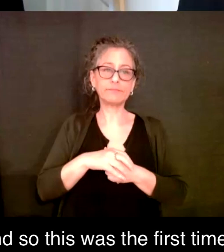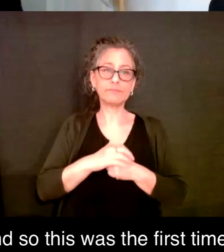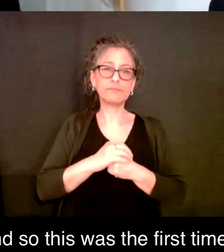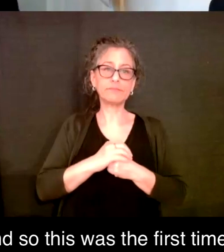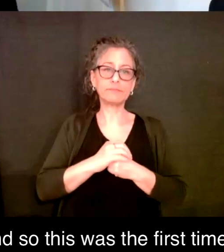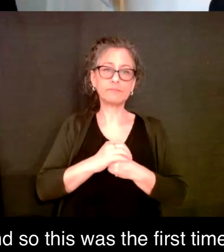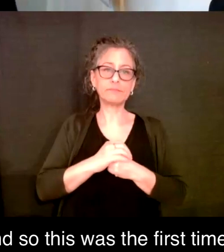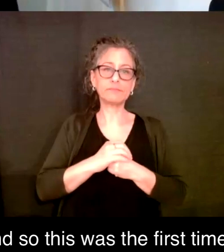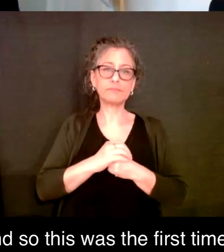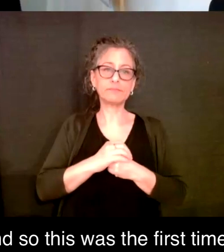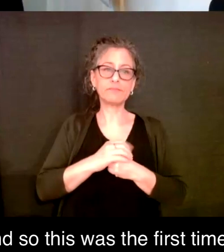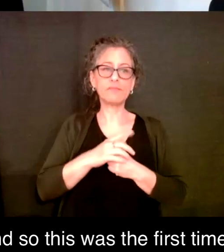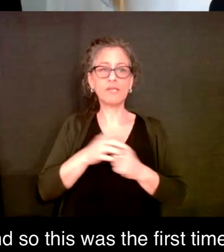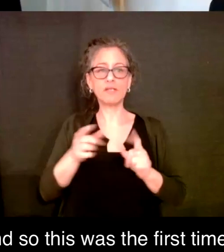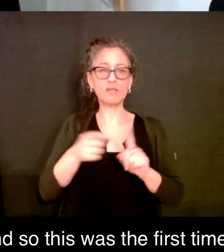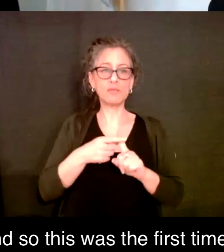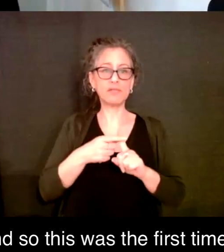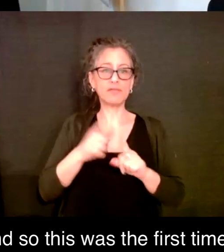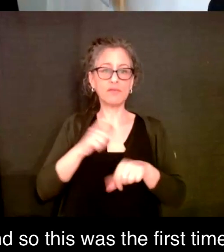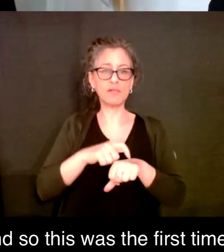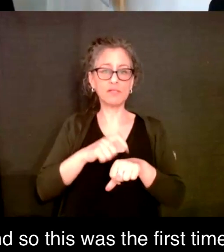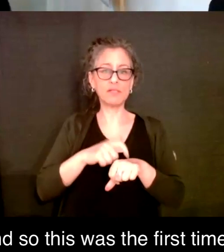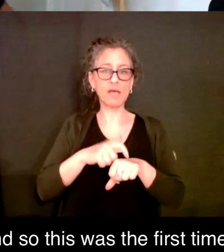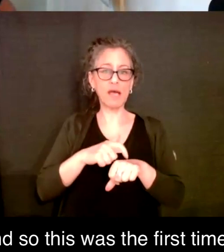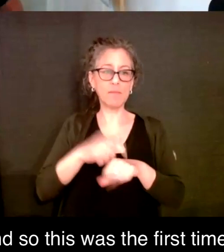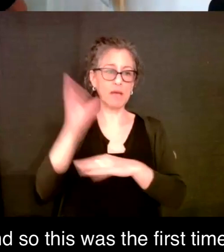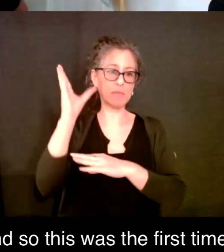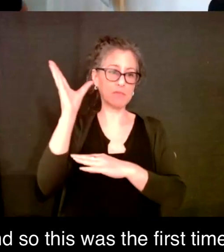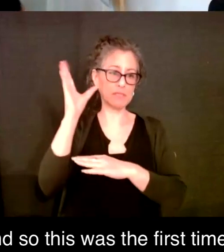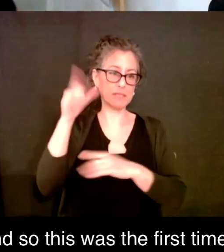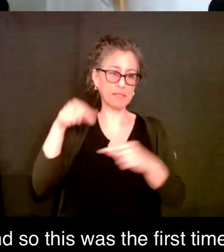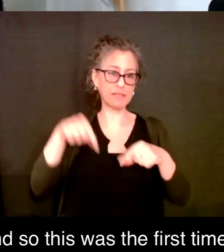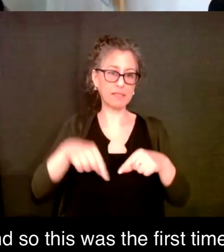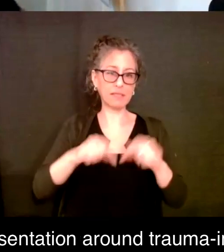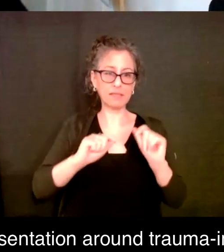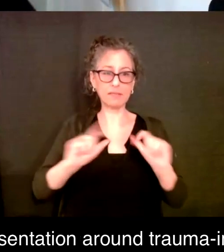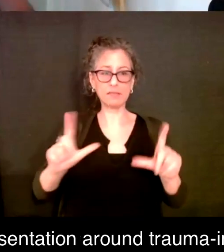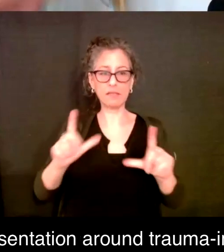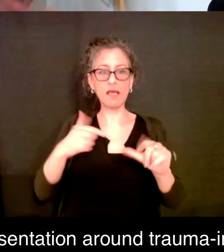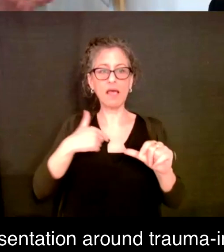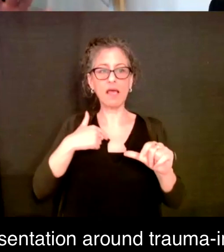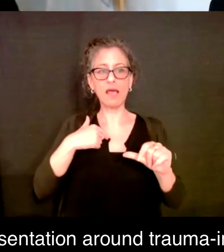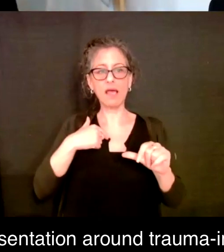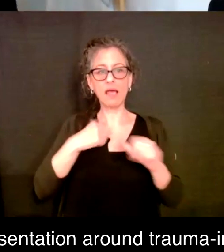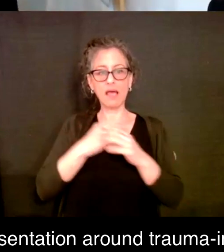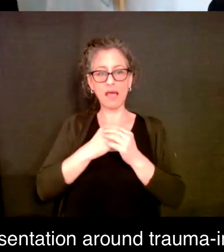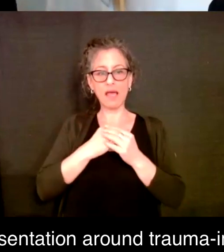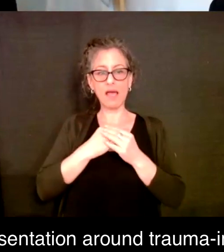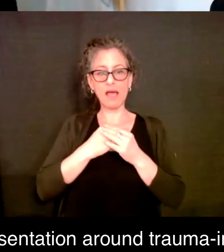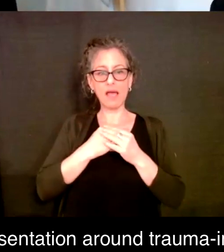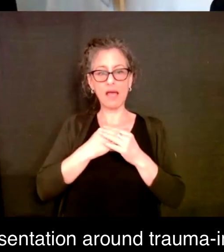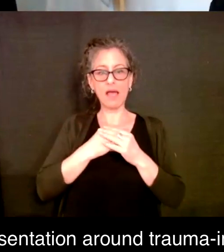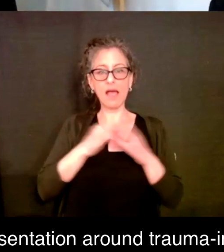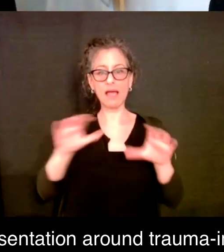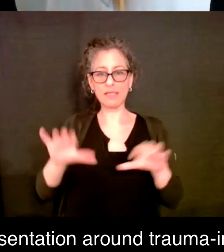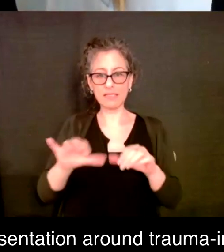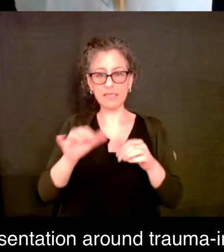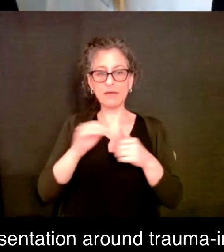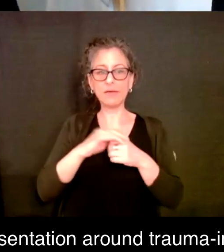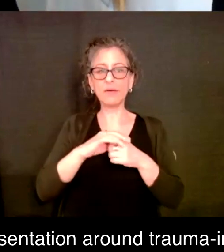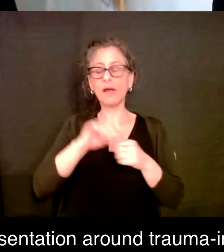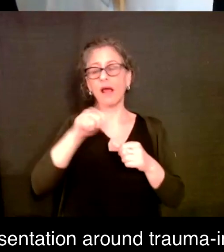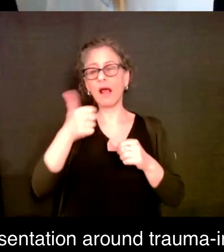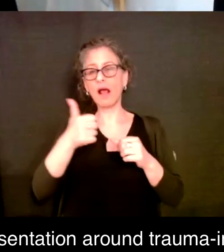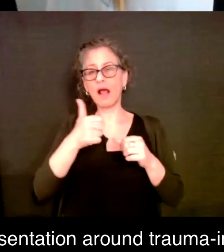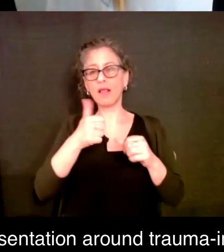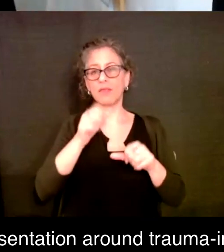And so this was the first time I delivered this presentation. I have done one other presentation around